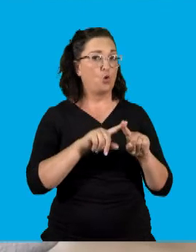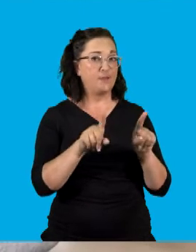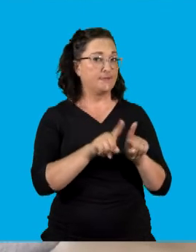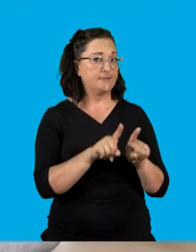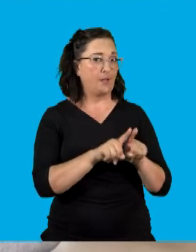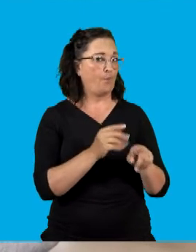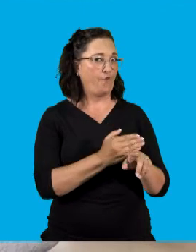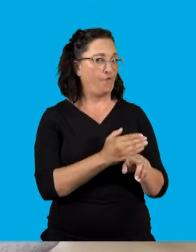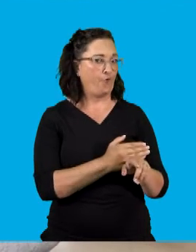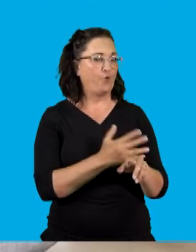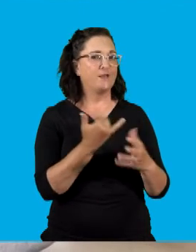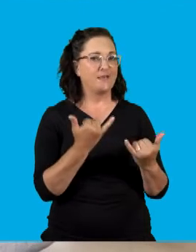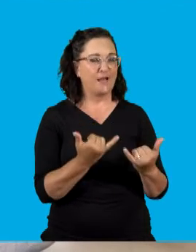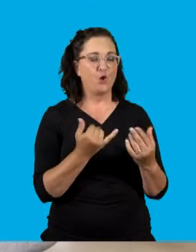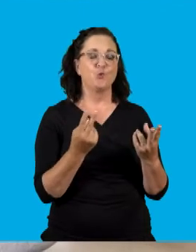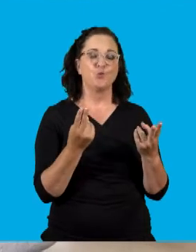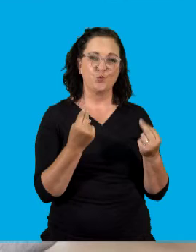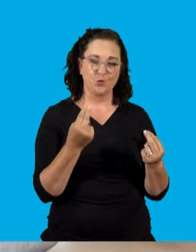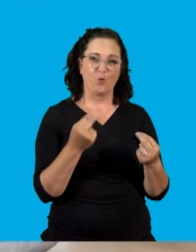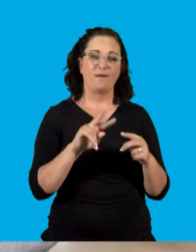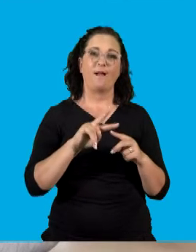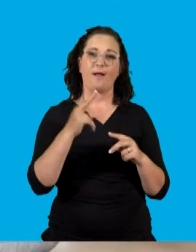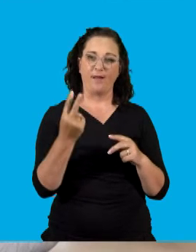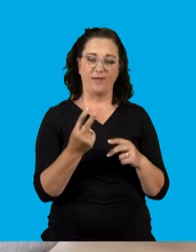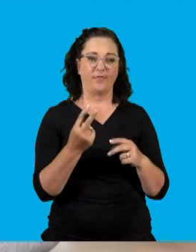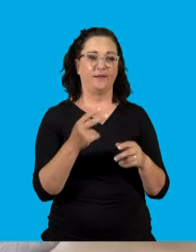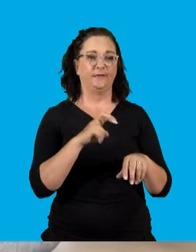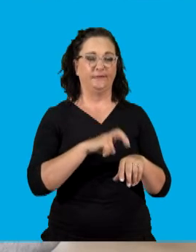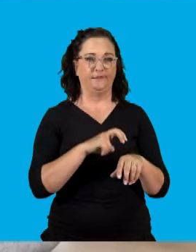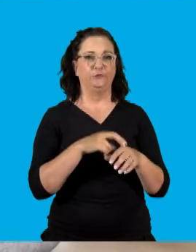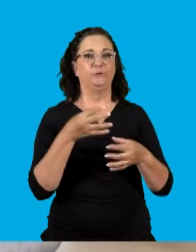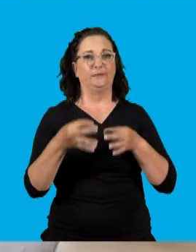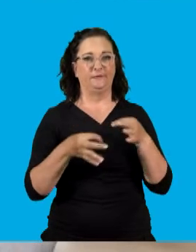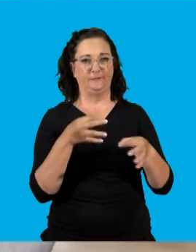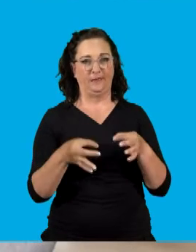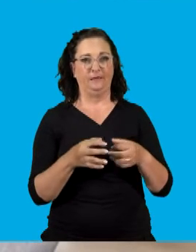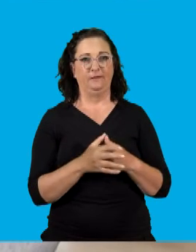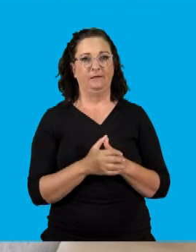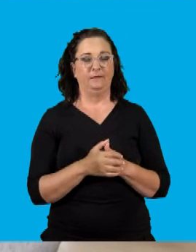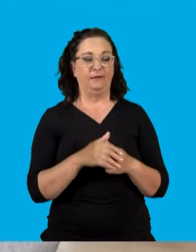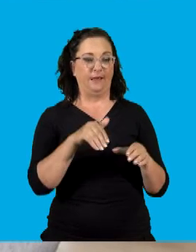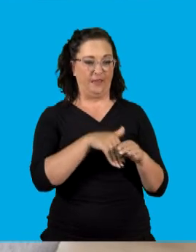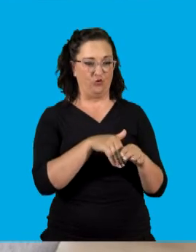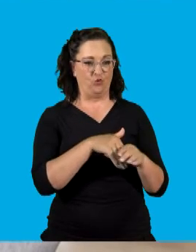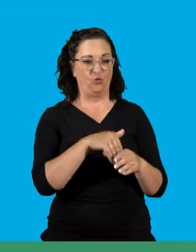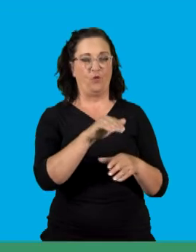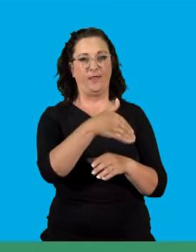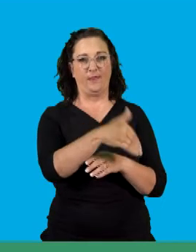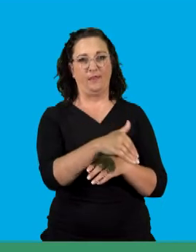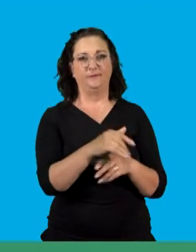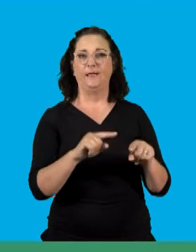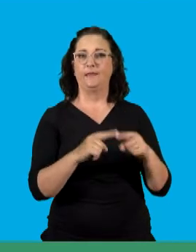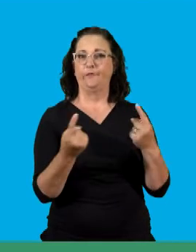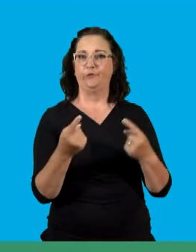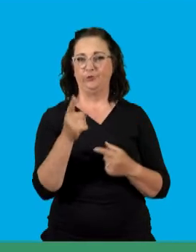be talking about the ones that we had in the previous question. So the difference between internal and external,